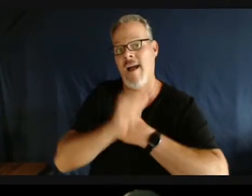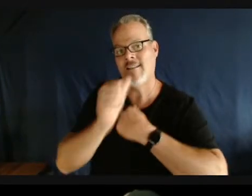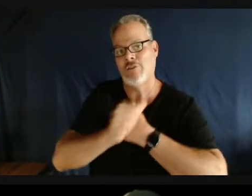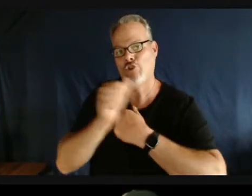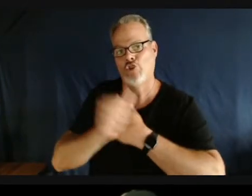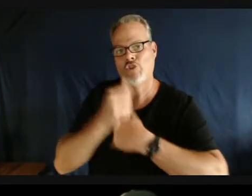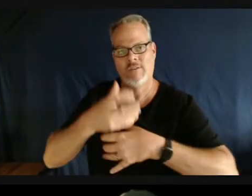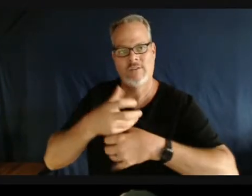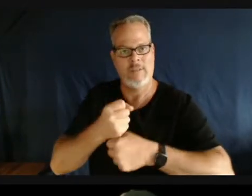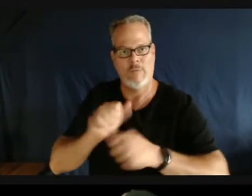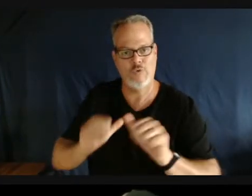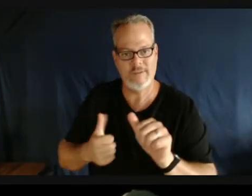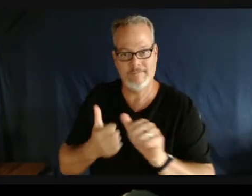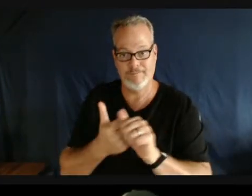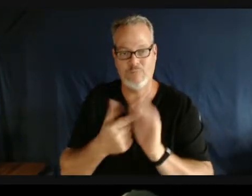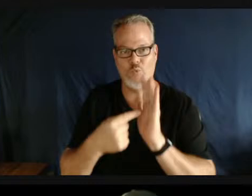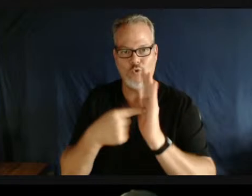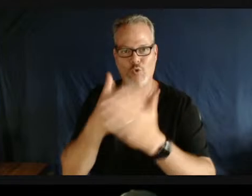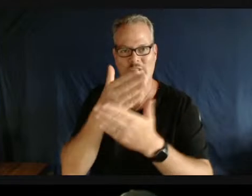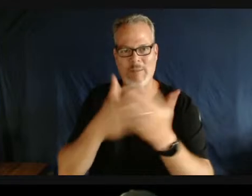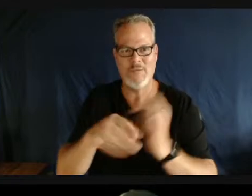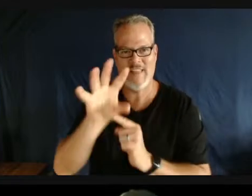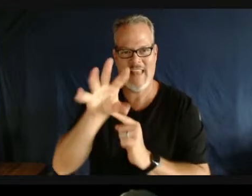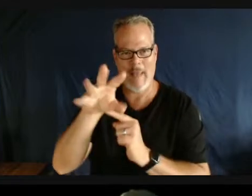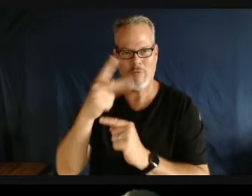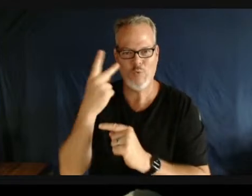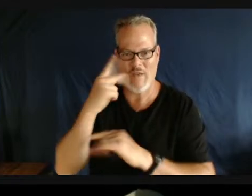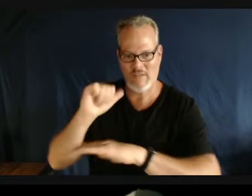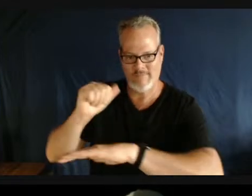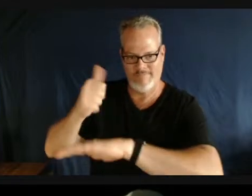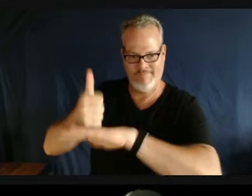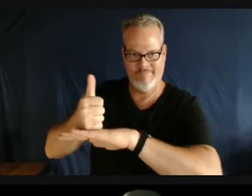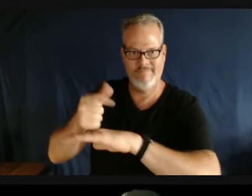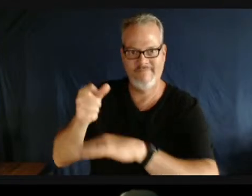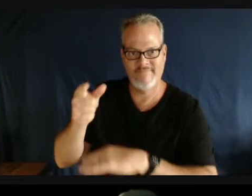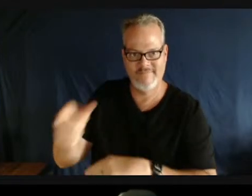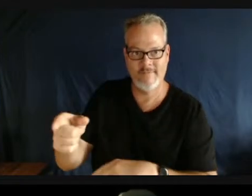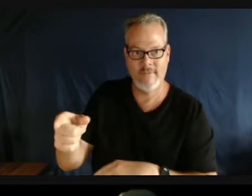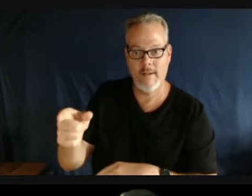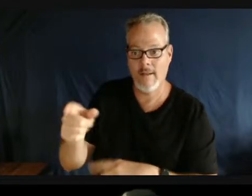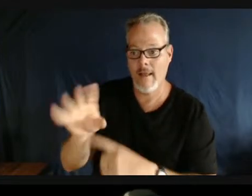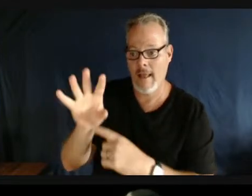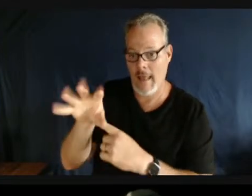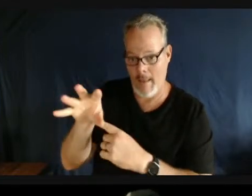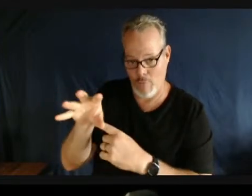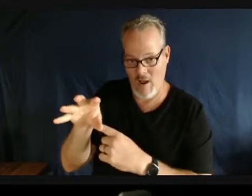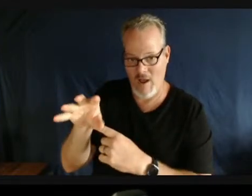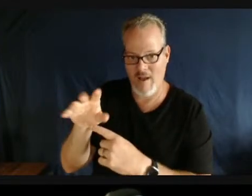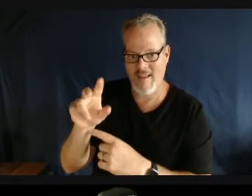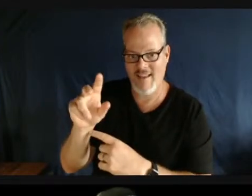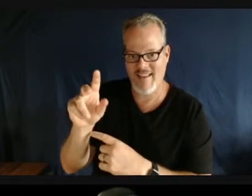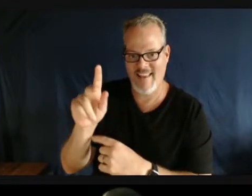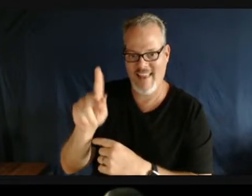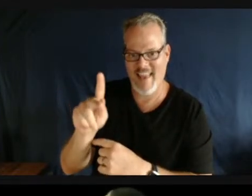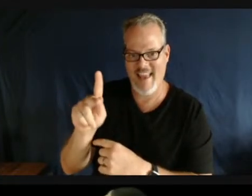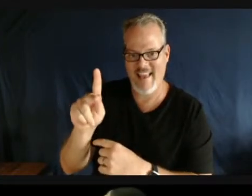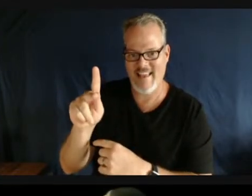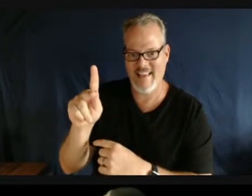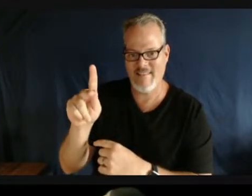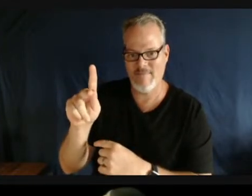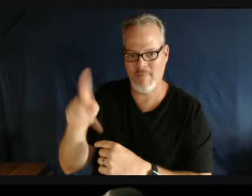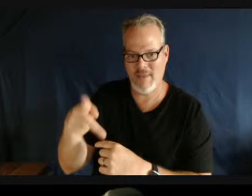the cameras that are up. So this is the KP camera that's on the south flank of Mauna Loa, looking back towards Kīlauea. Kīlauea is right